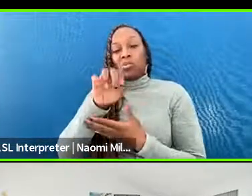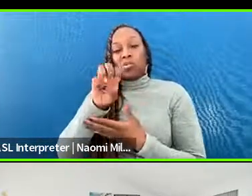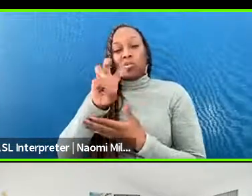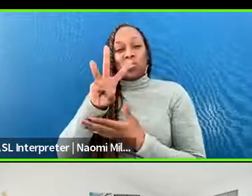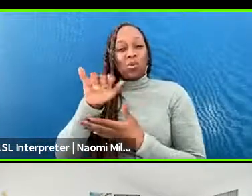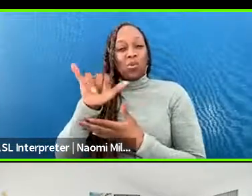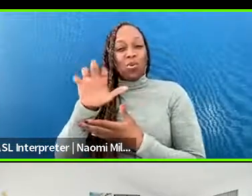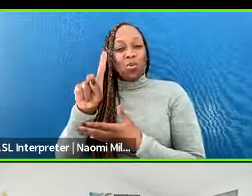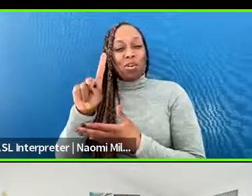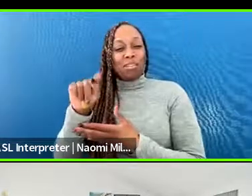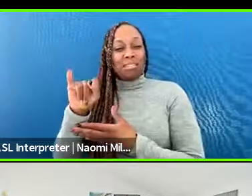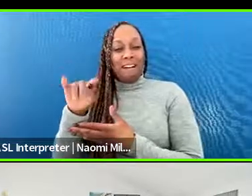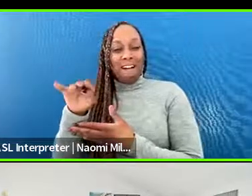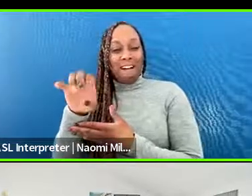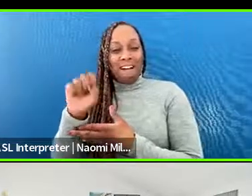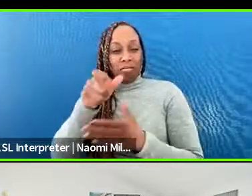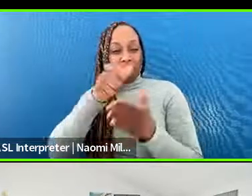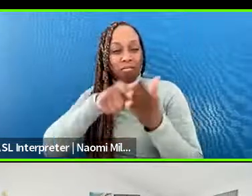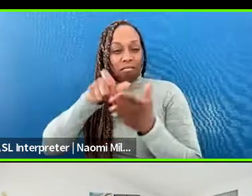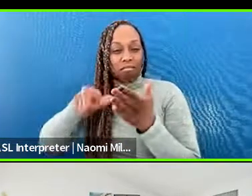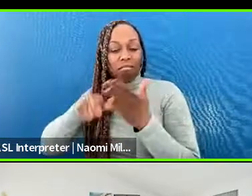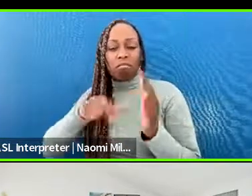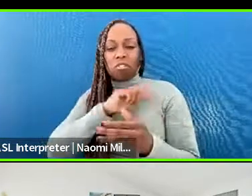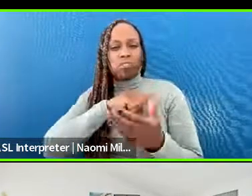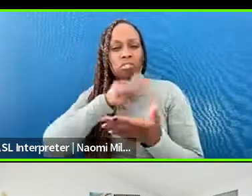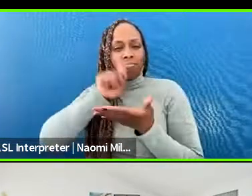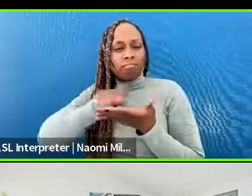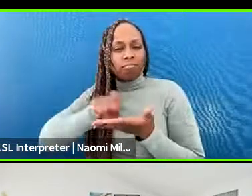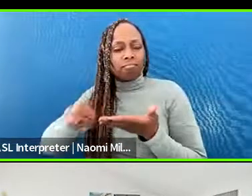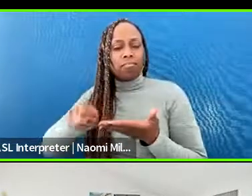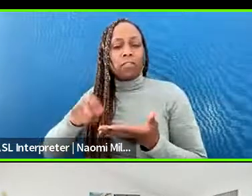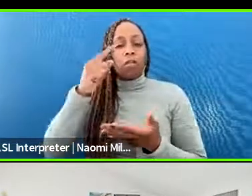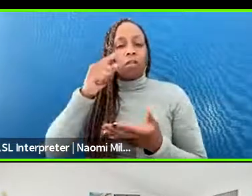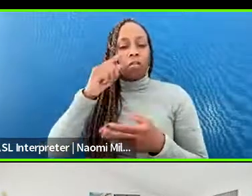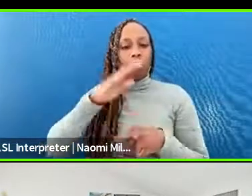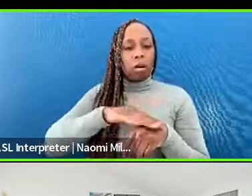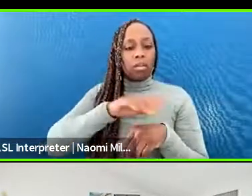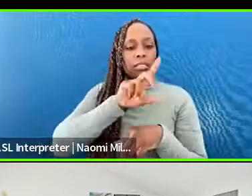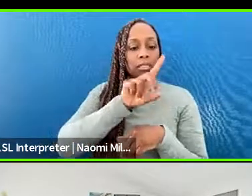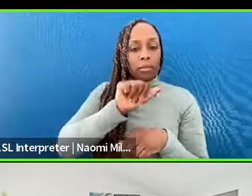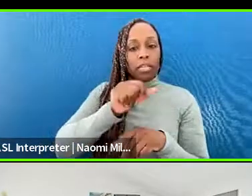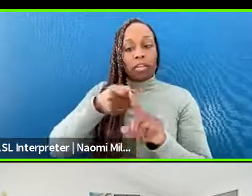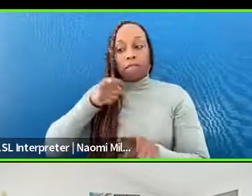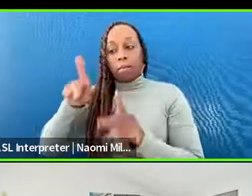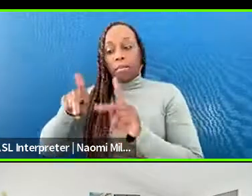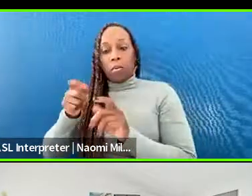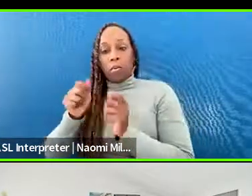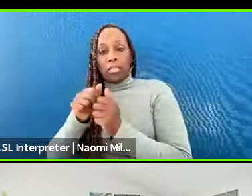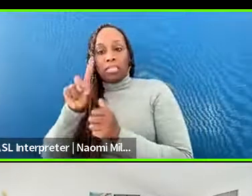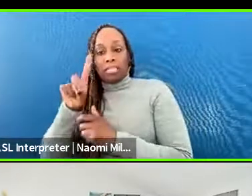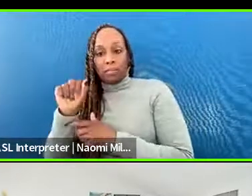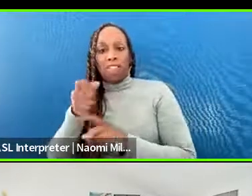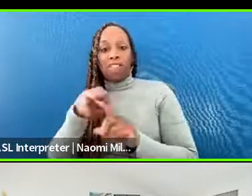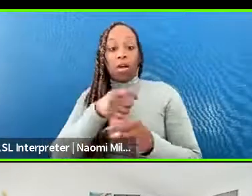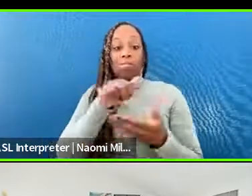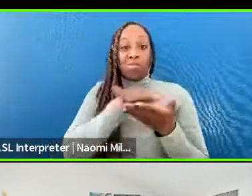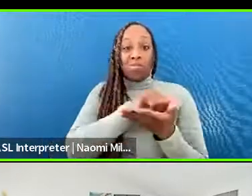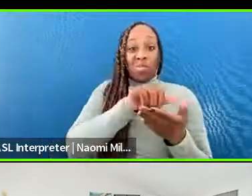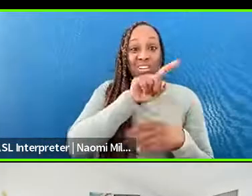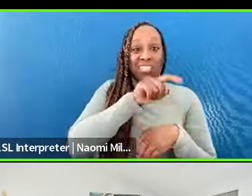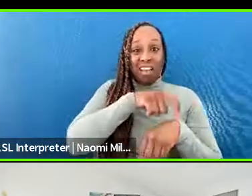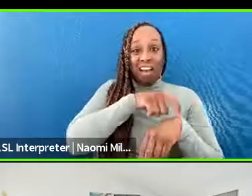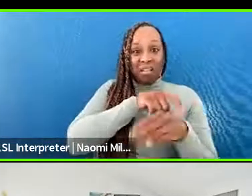articles, the personal essays on disability by people with disabilities, from New York Times language into plain